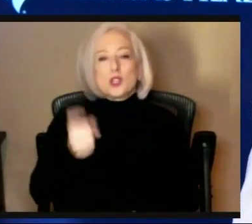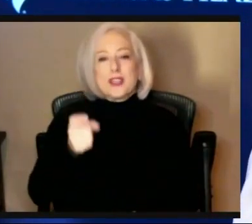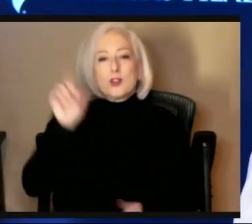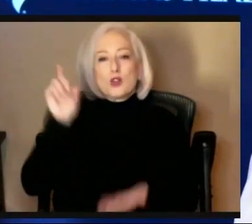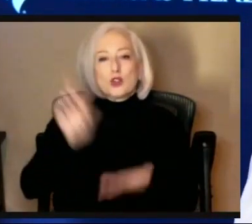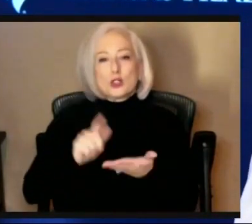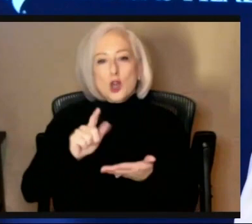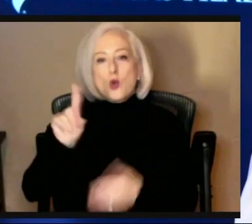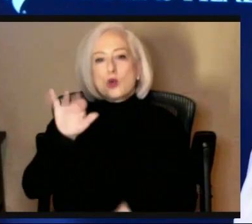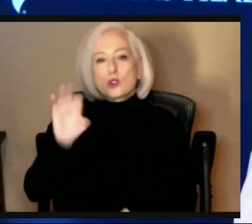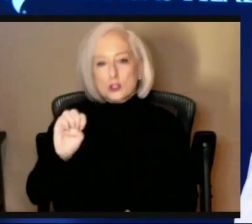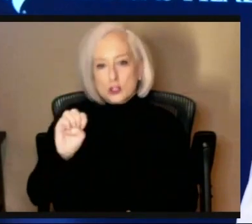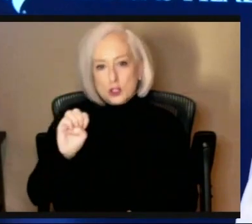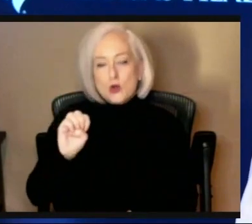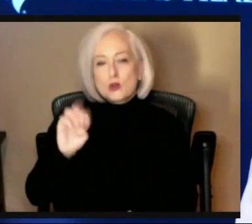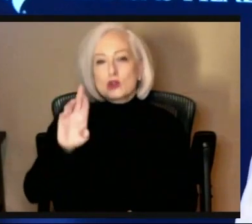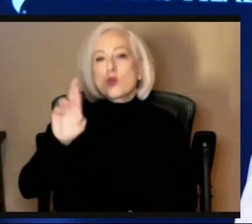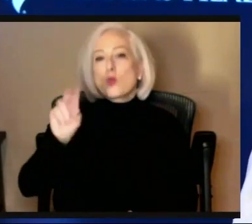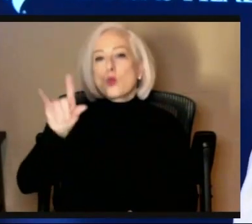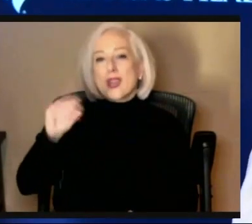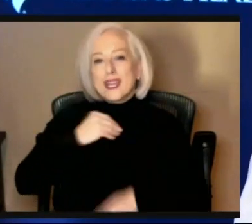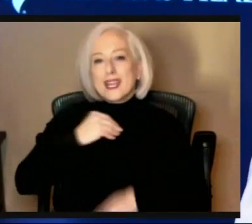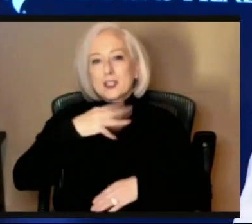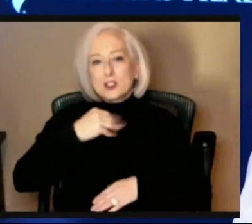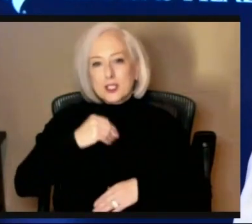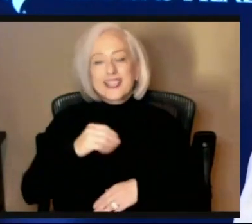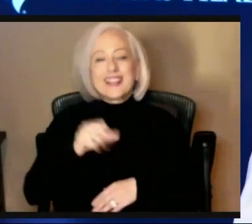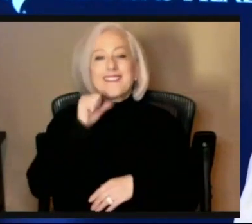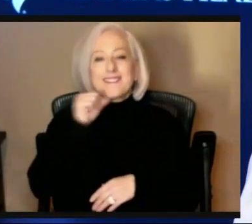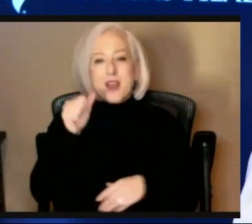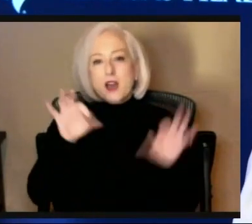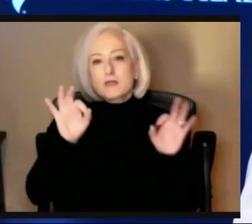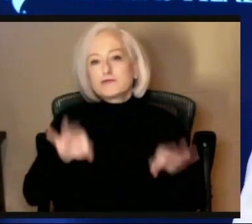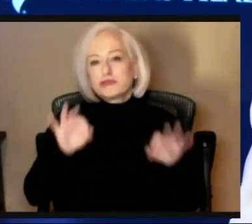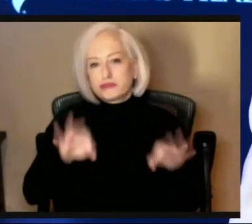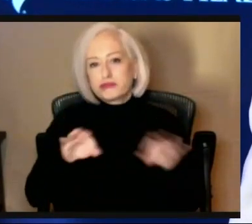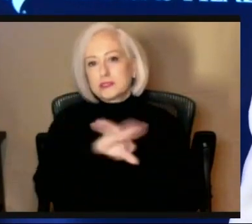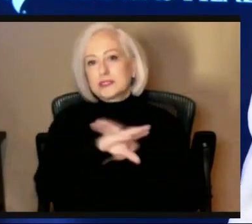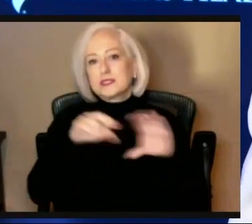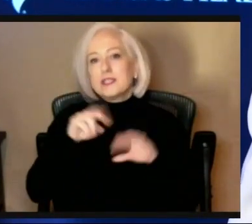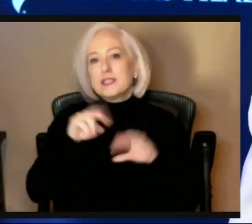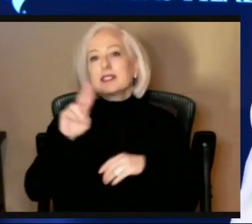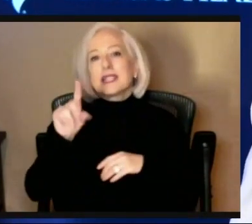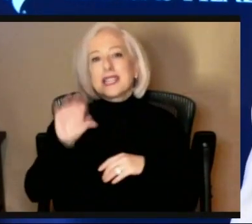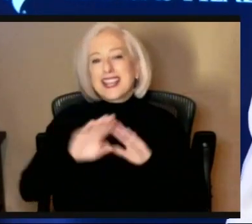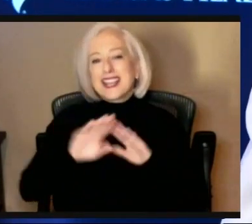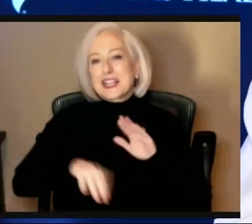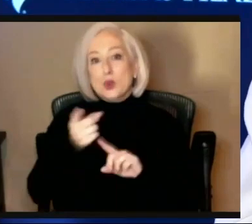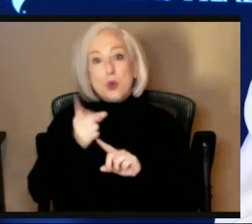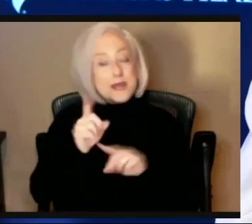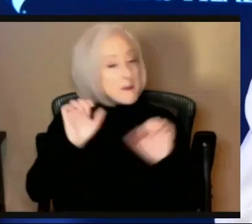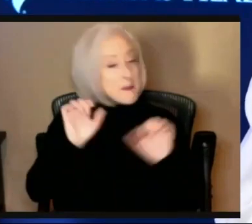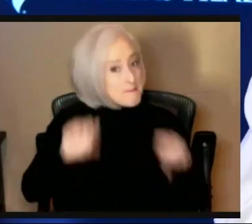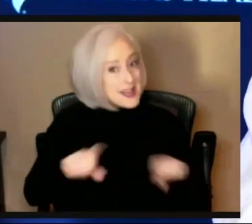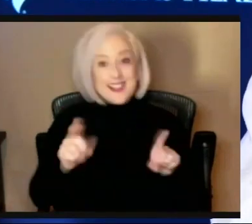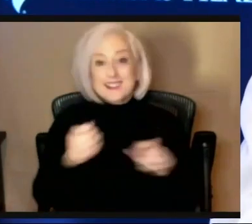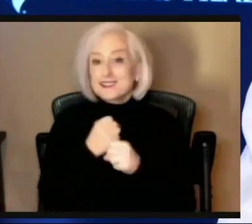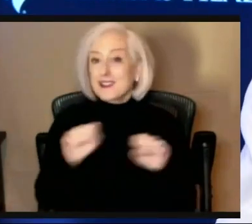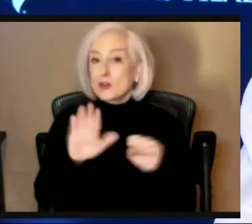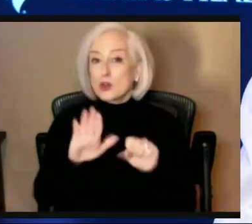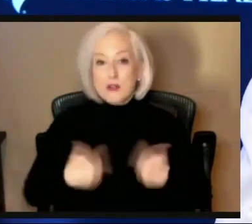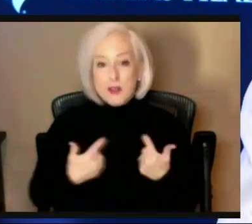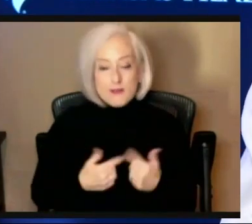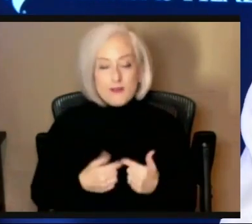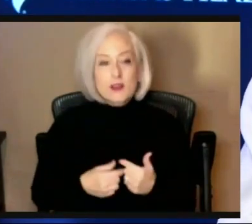radiation non-contrast CT scan that literally takes under a minute. And it can be life-saving. People have shown that if we can